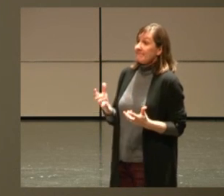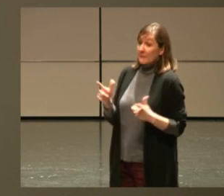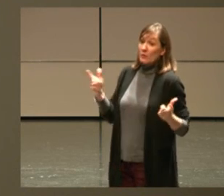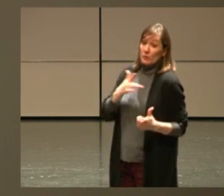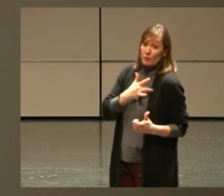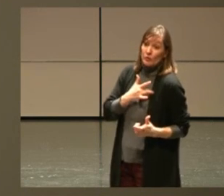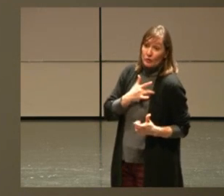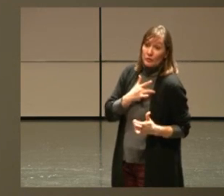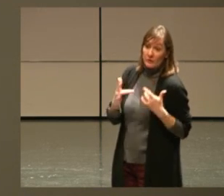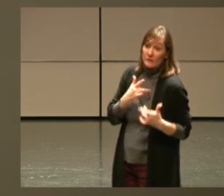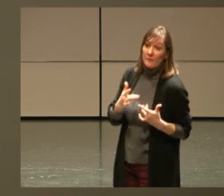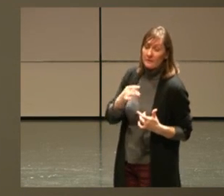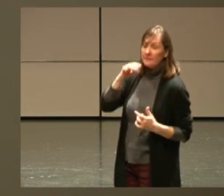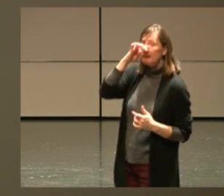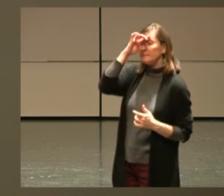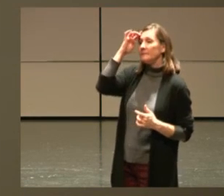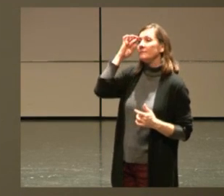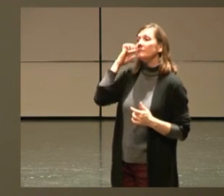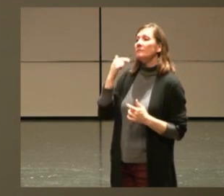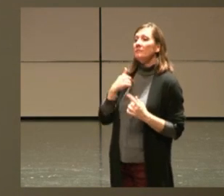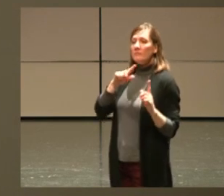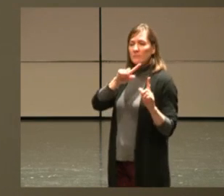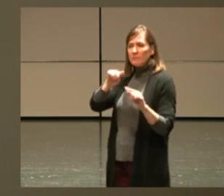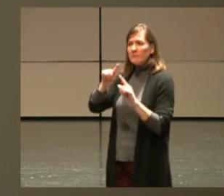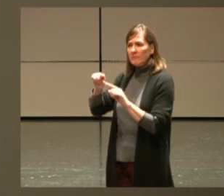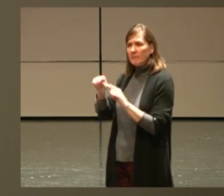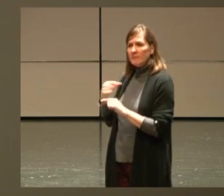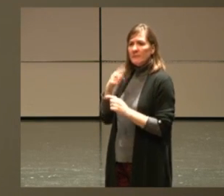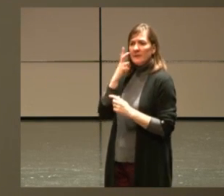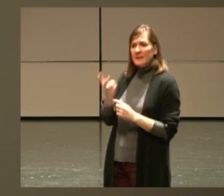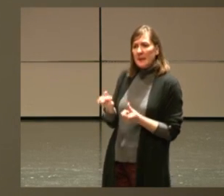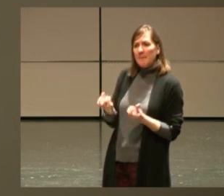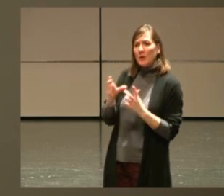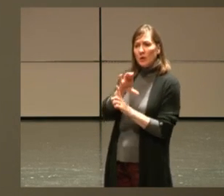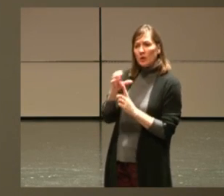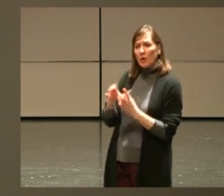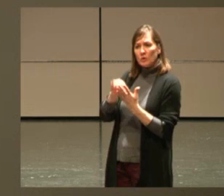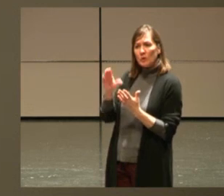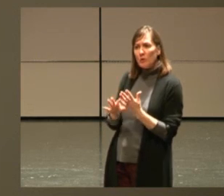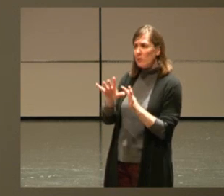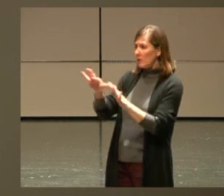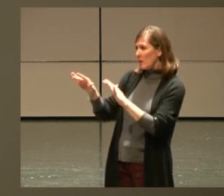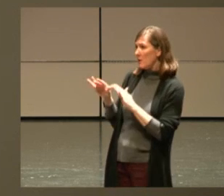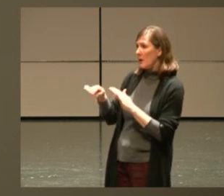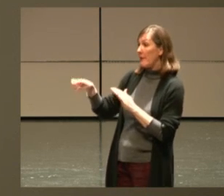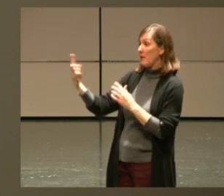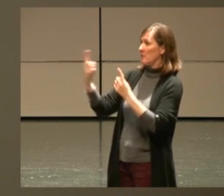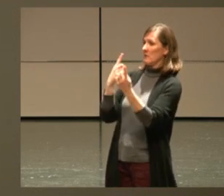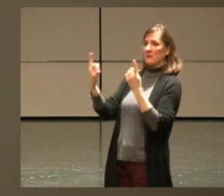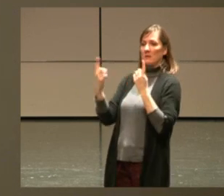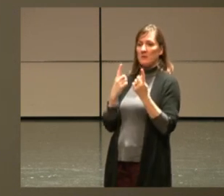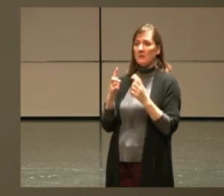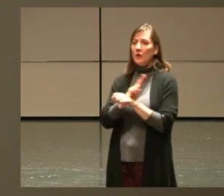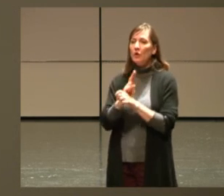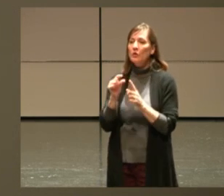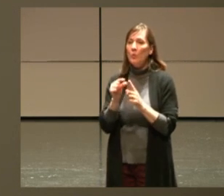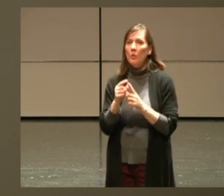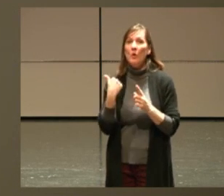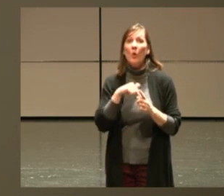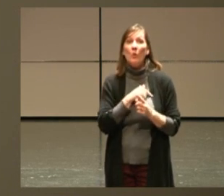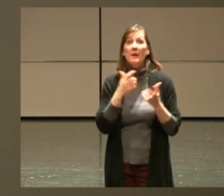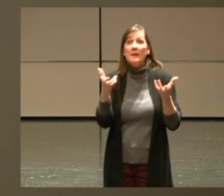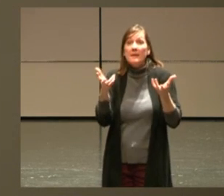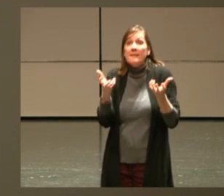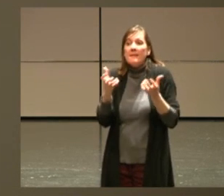this is why when I go and I visit with our multicultural student support centers, they are pleading, and they use the word, we are desperate